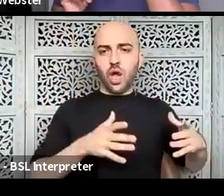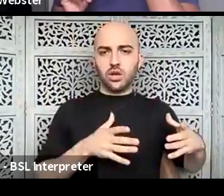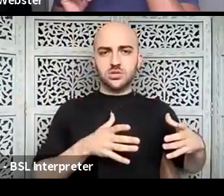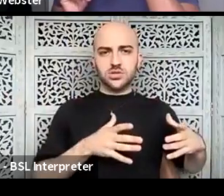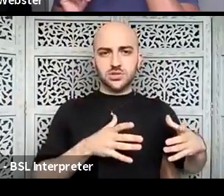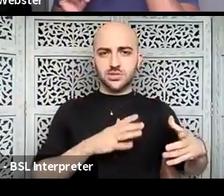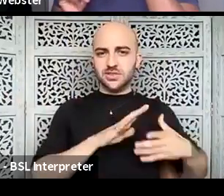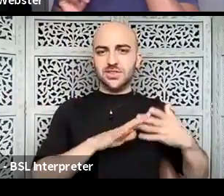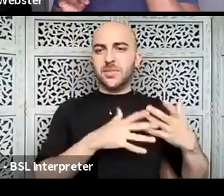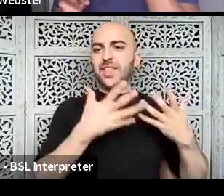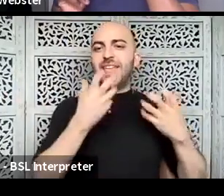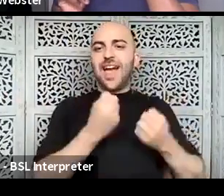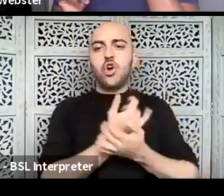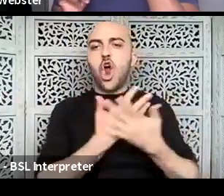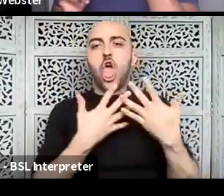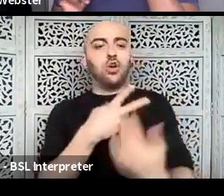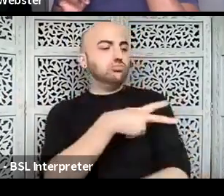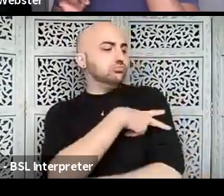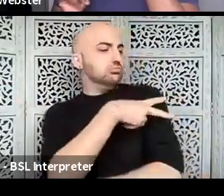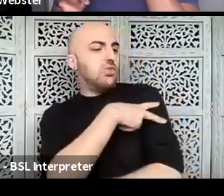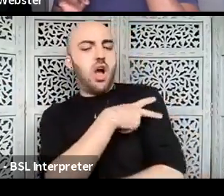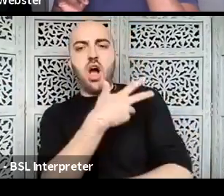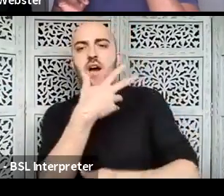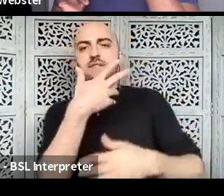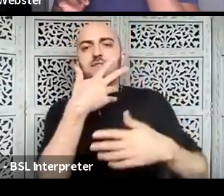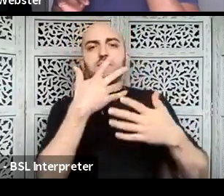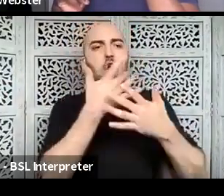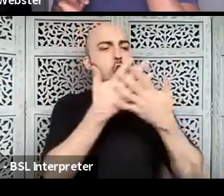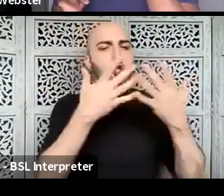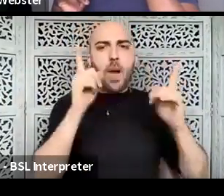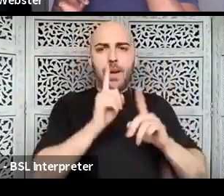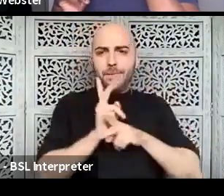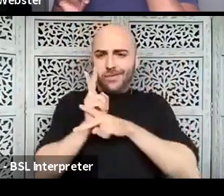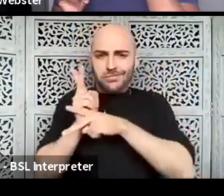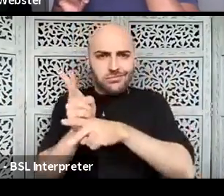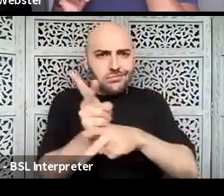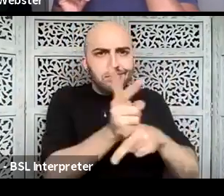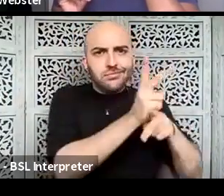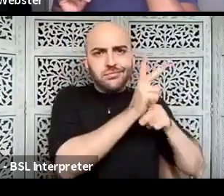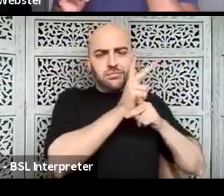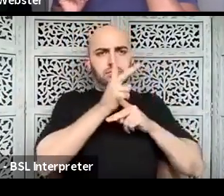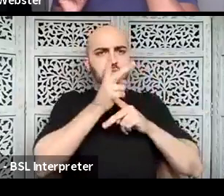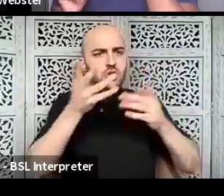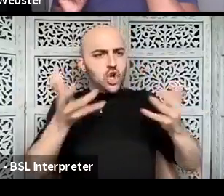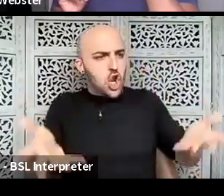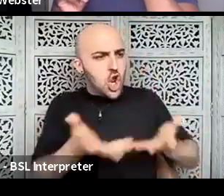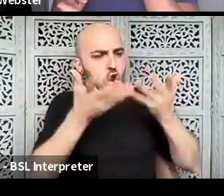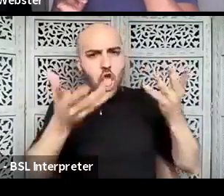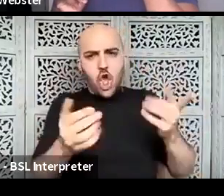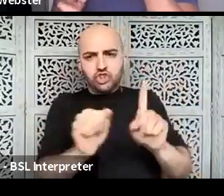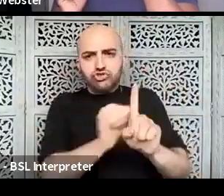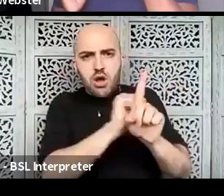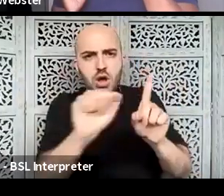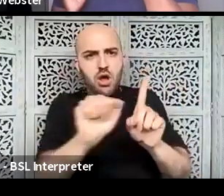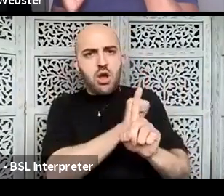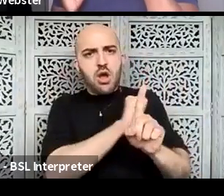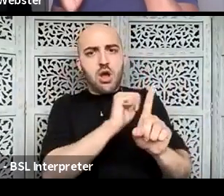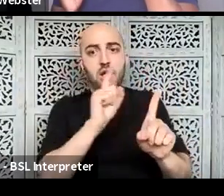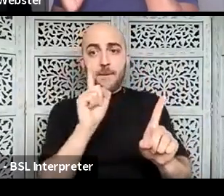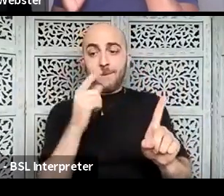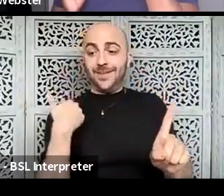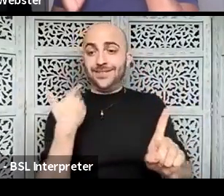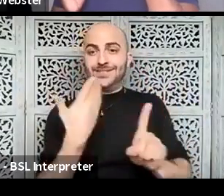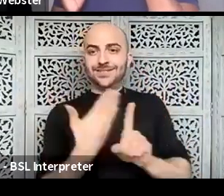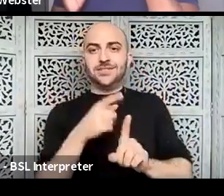that, they had a lot more staff, and they had a lot more people that they had to sort of look after and nurture in terms of their careers. And since then, those quotas